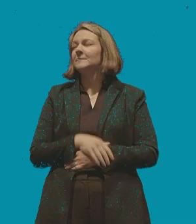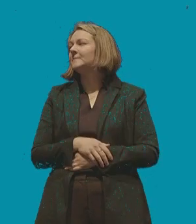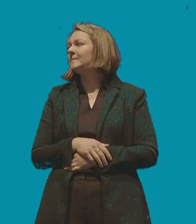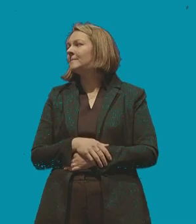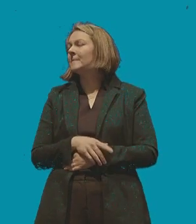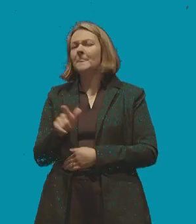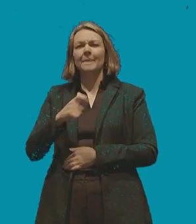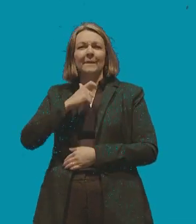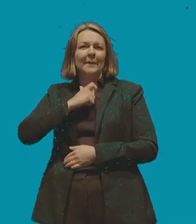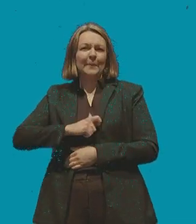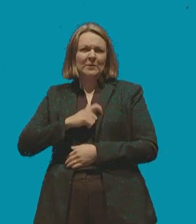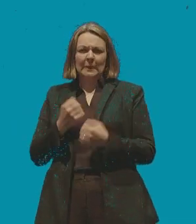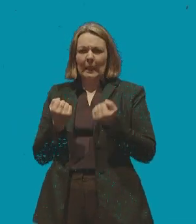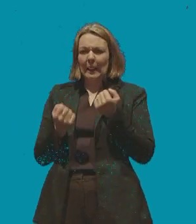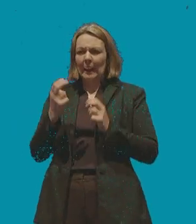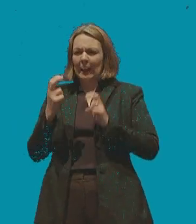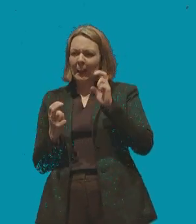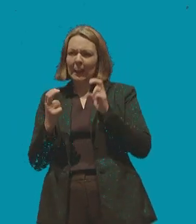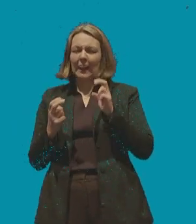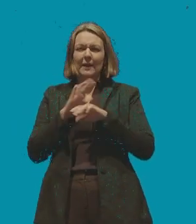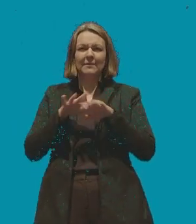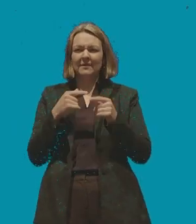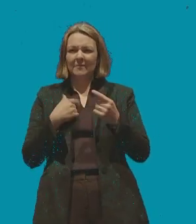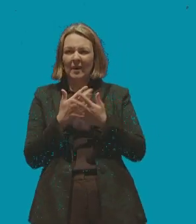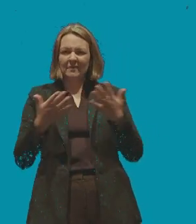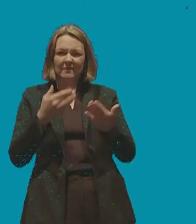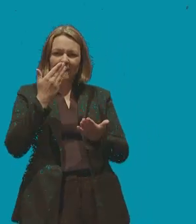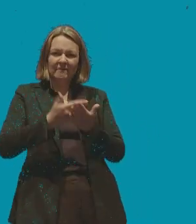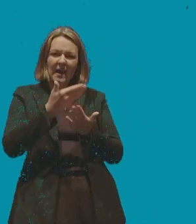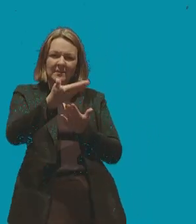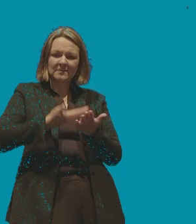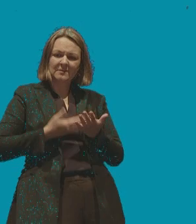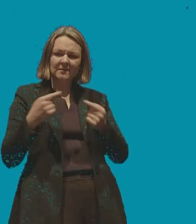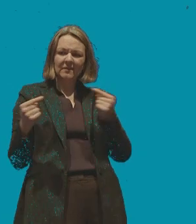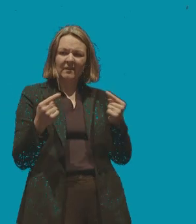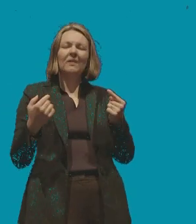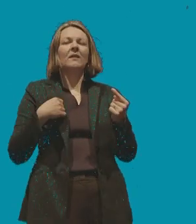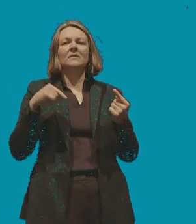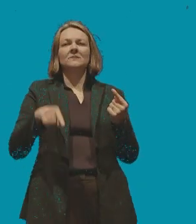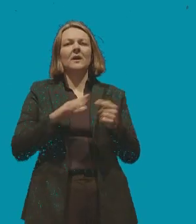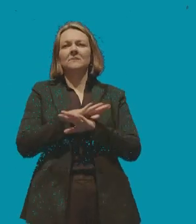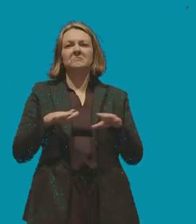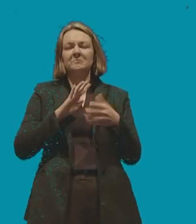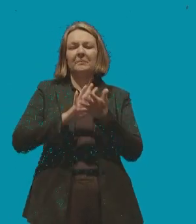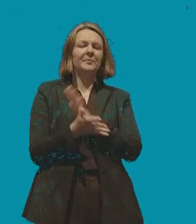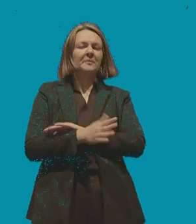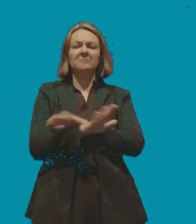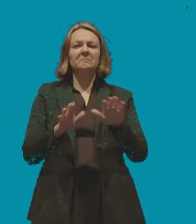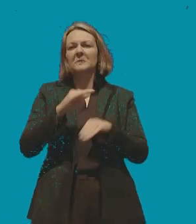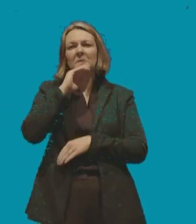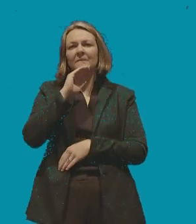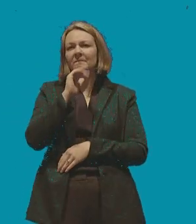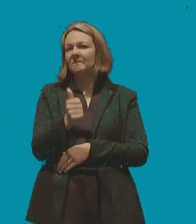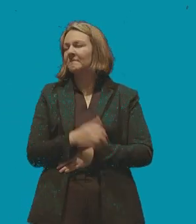on personalities rather than facts do not do everyone a disservice and do not take us forward. And false narratives